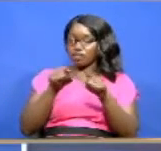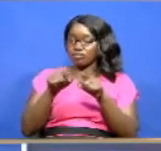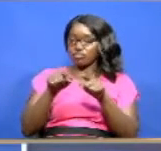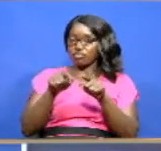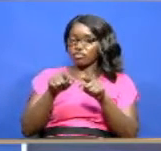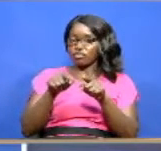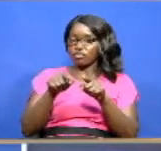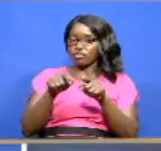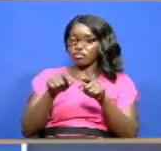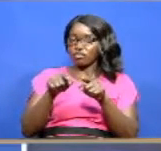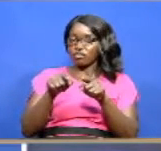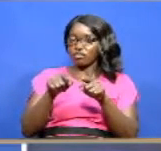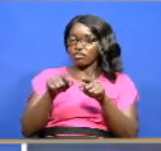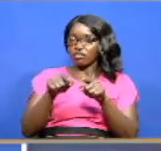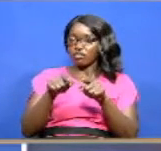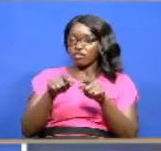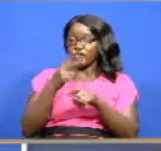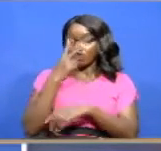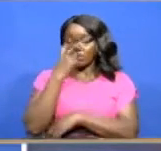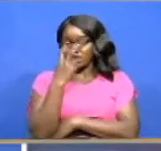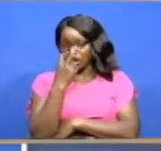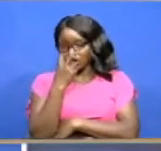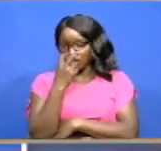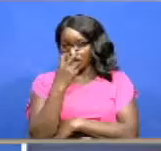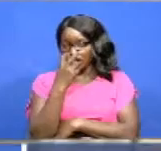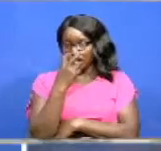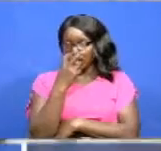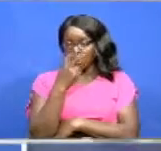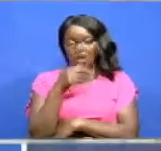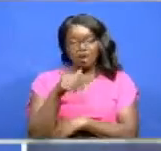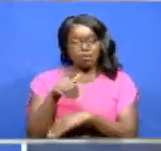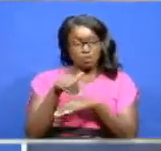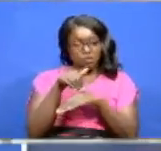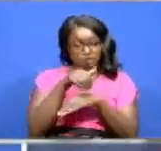has been thrown away completely.